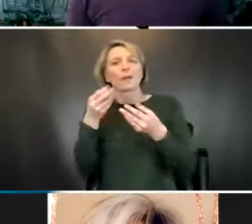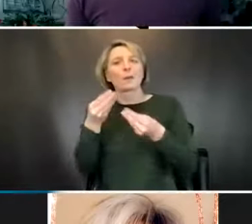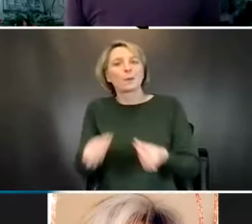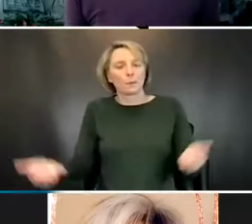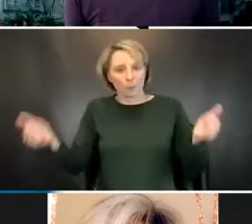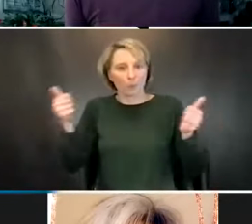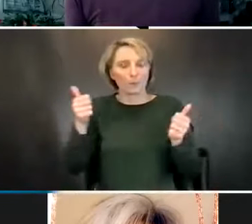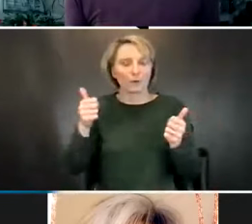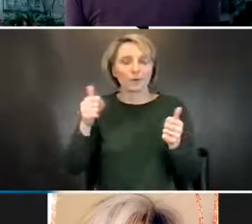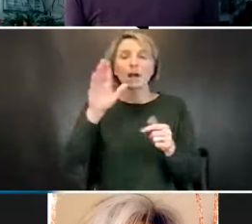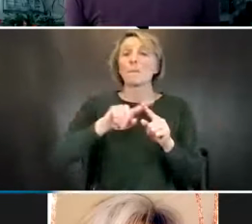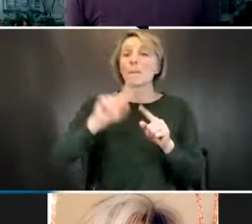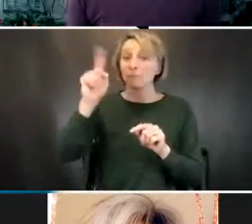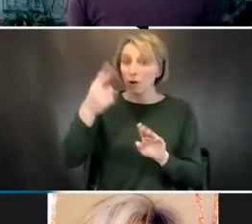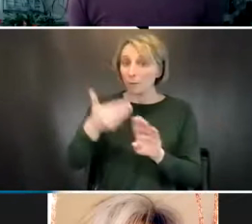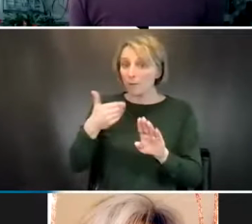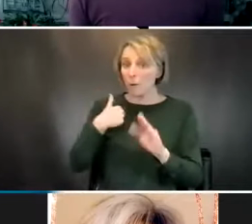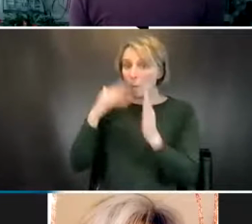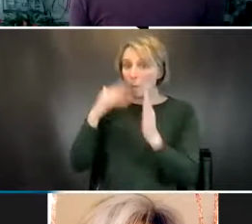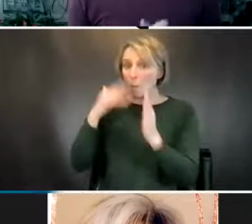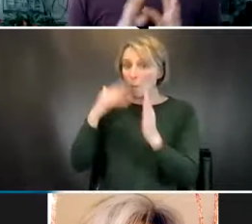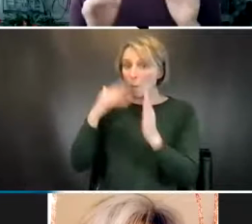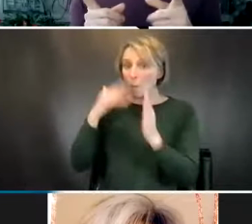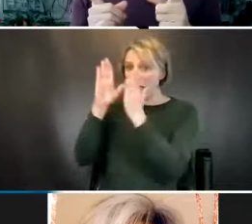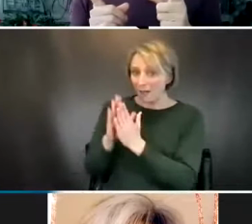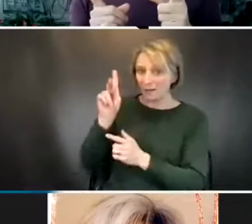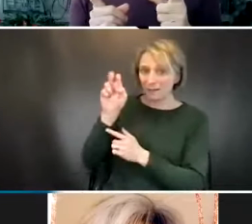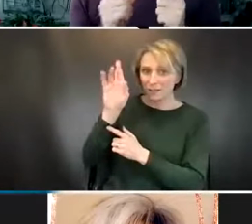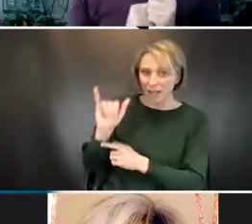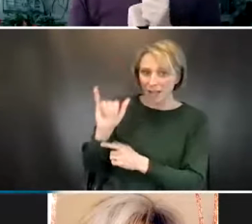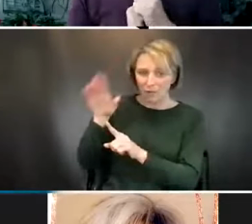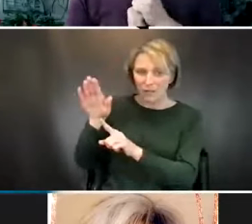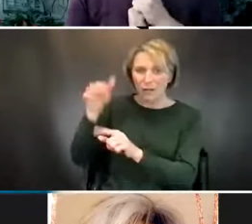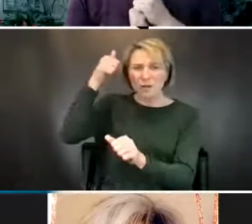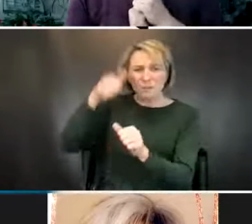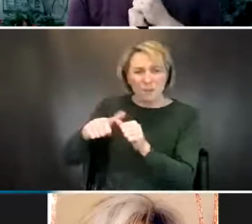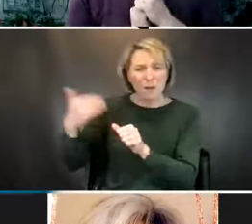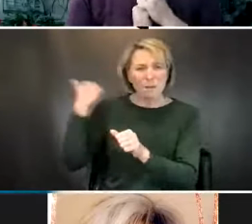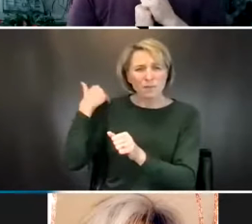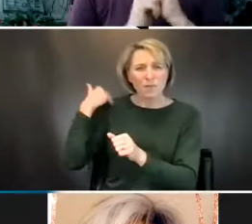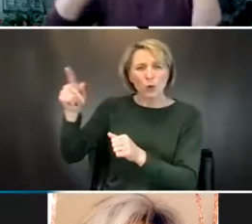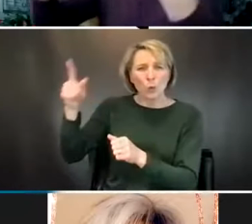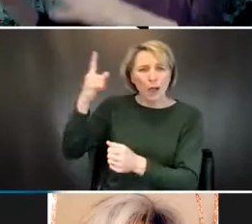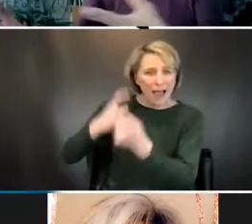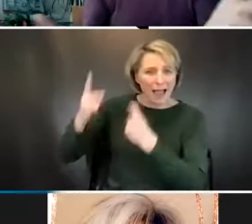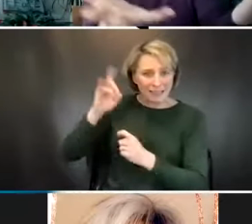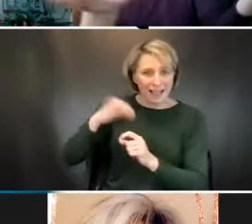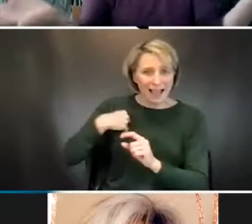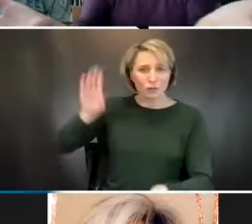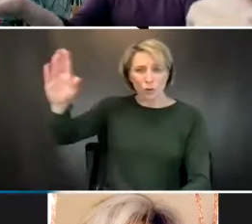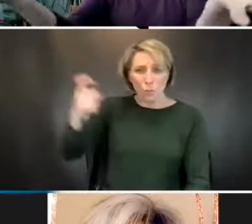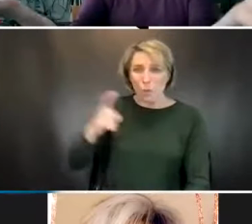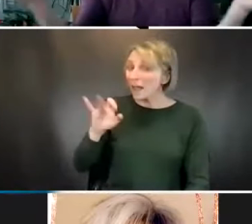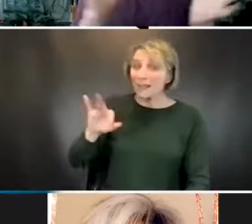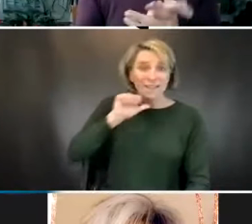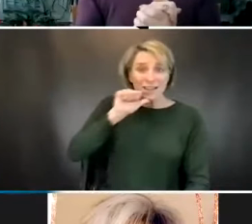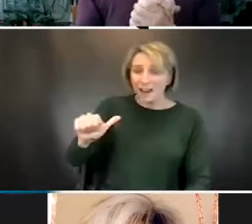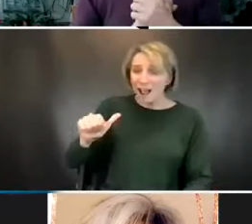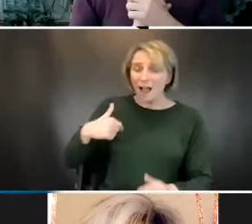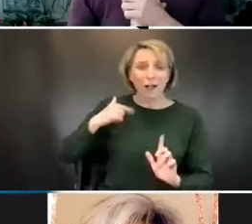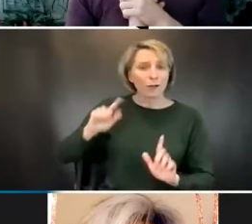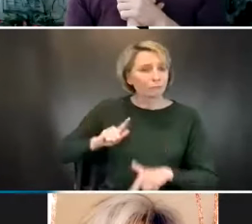I want to make sure with Carrie that I got to the point that she was asking for. If not, Carrie, take it away. The floor is